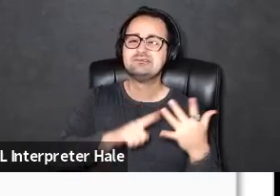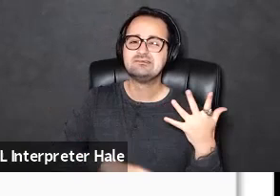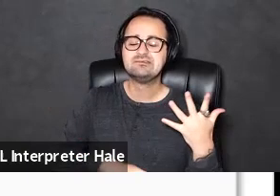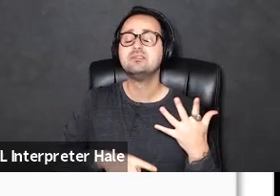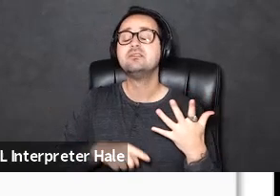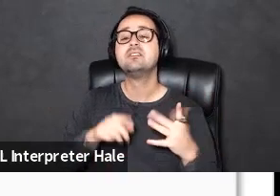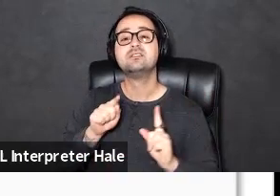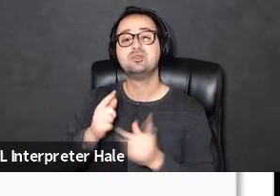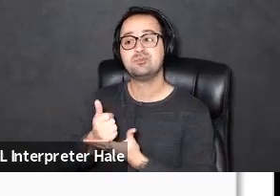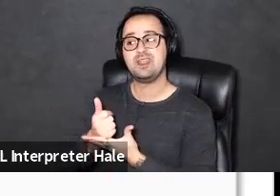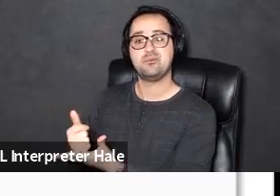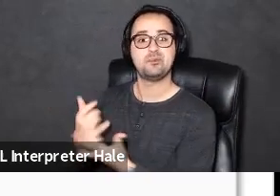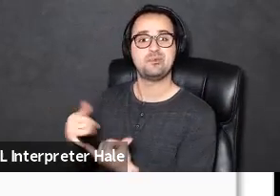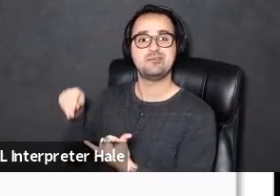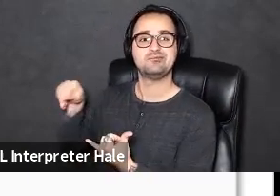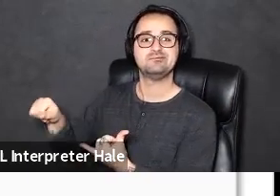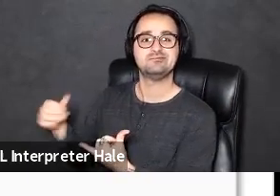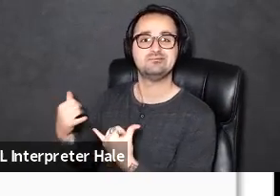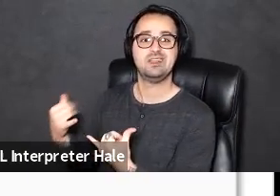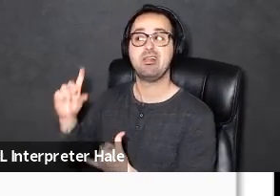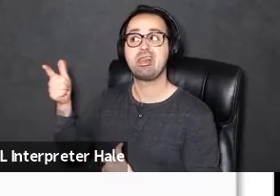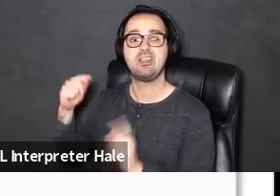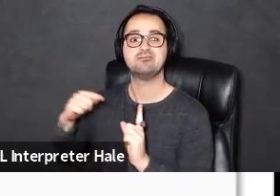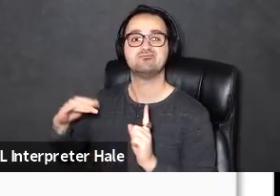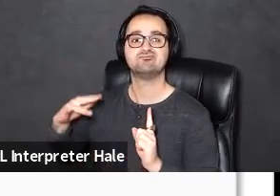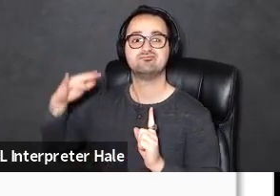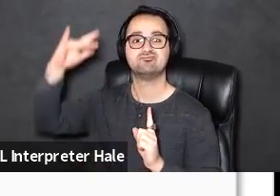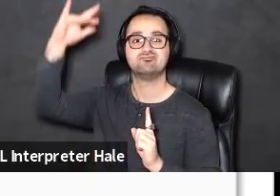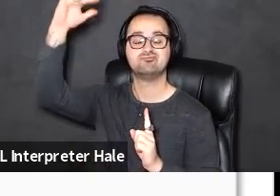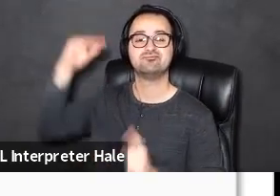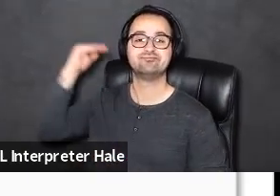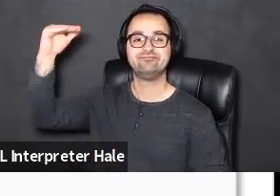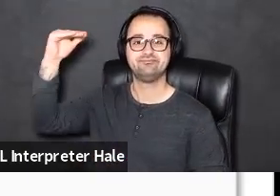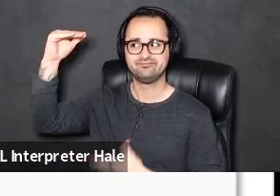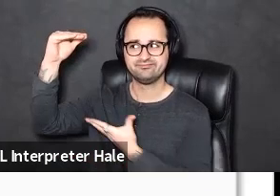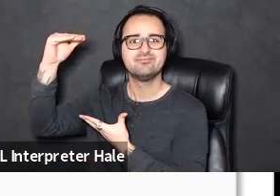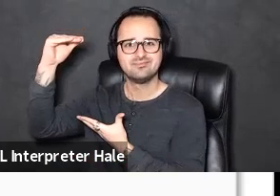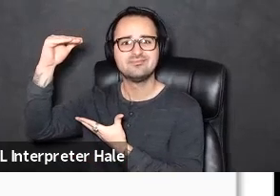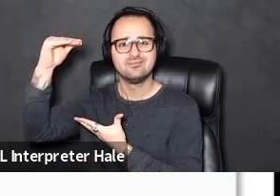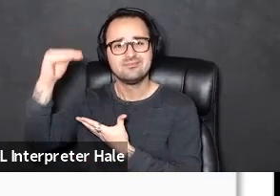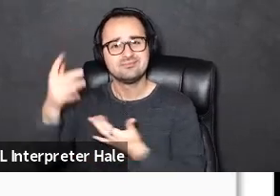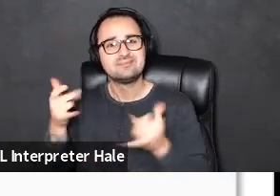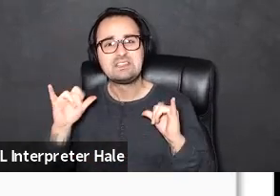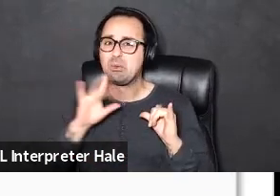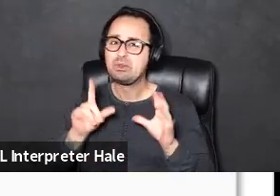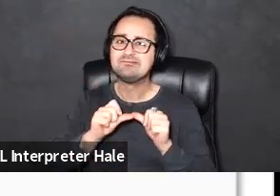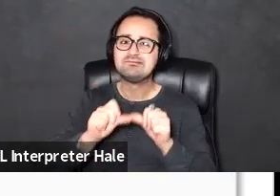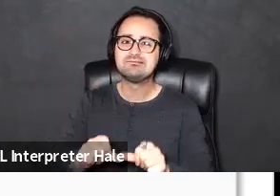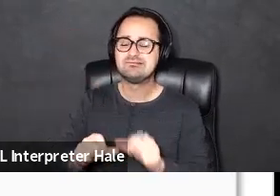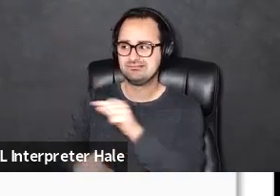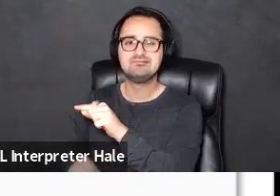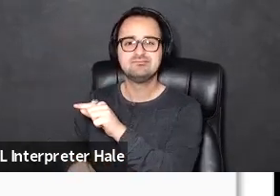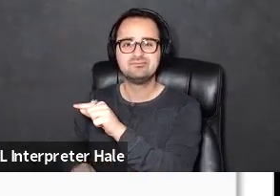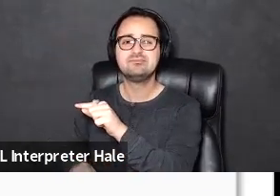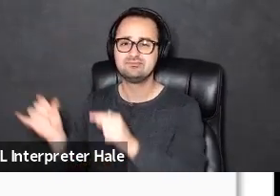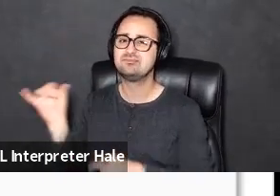be helping with or covering today, but possibly and will probably be a need for your child as